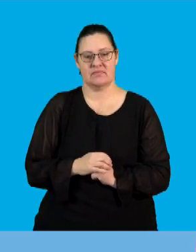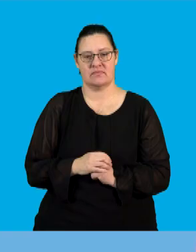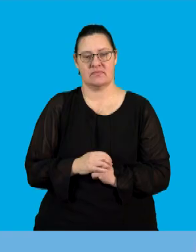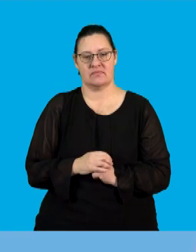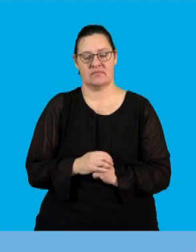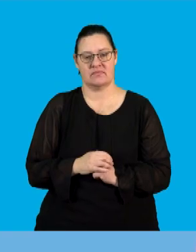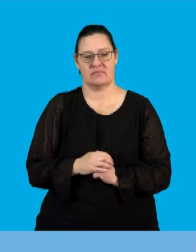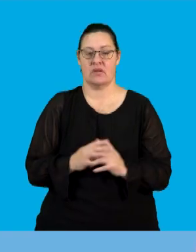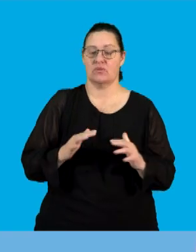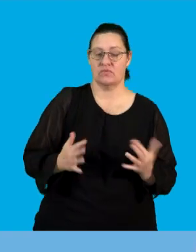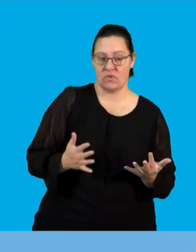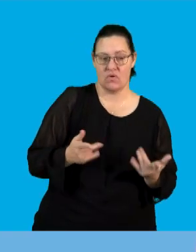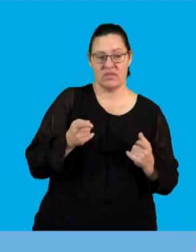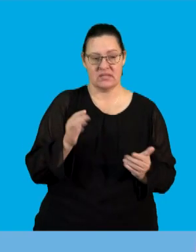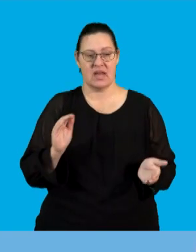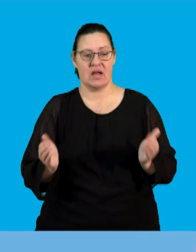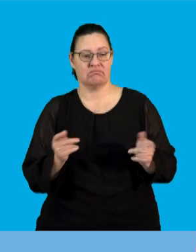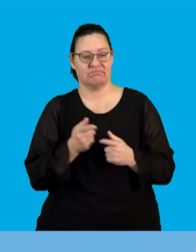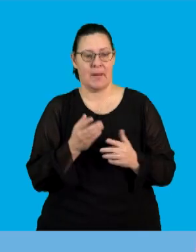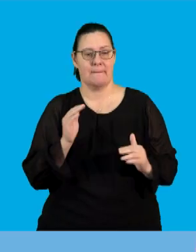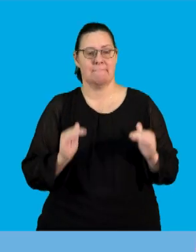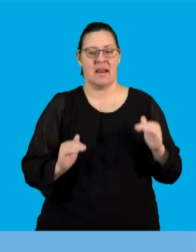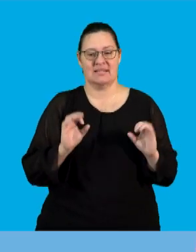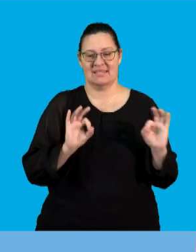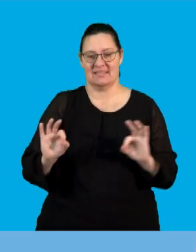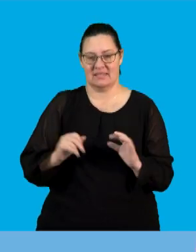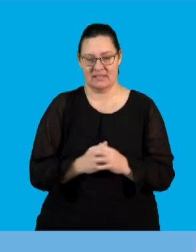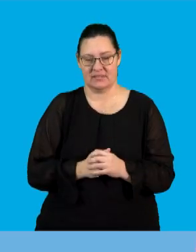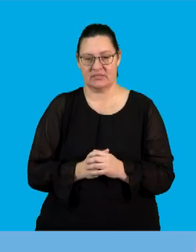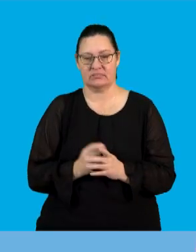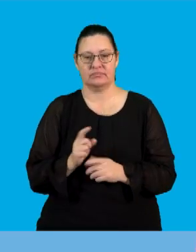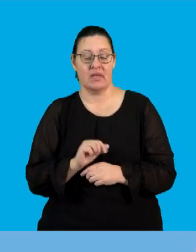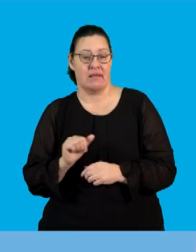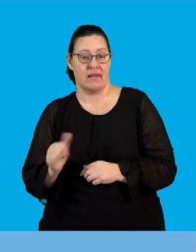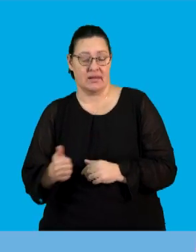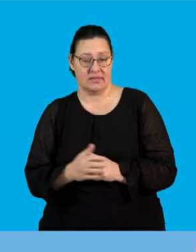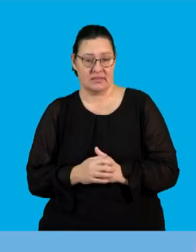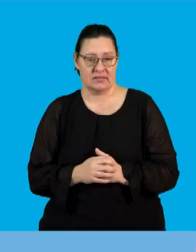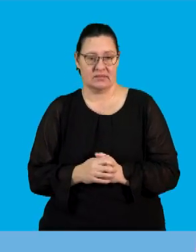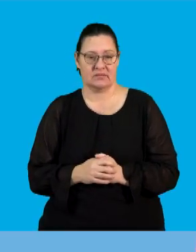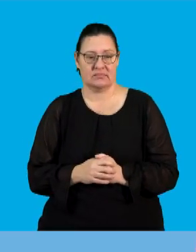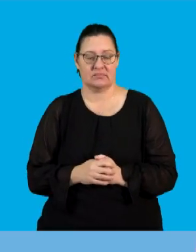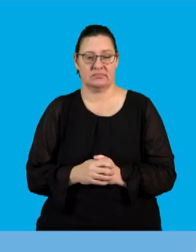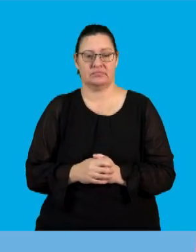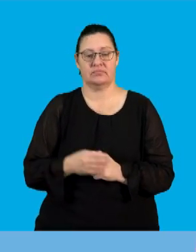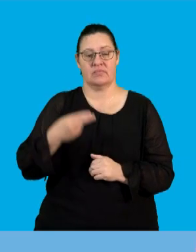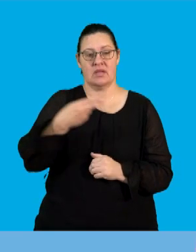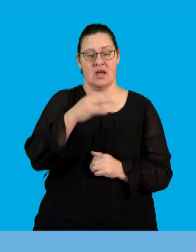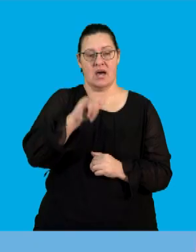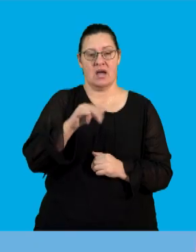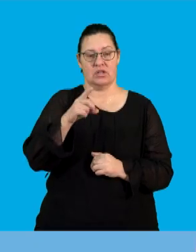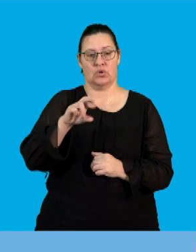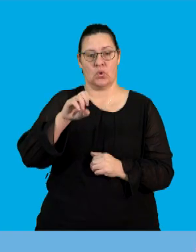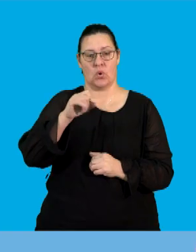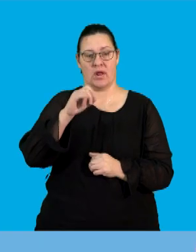to balance with the right-hand side. So now this equation is balanced. Now, moving on to our next one. We have,